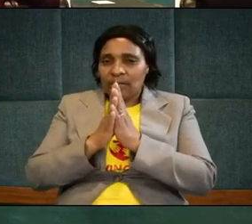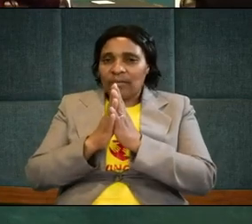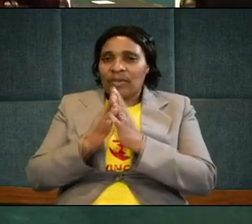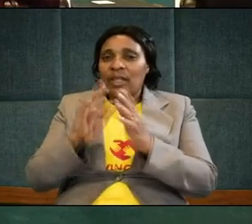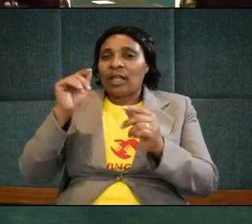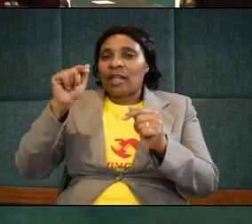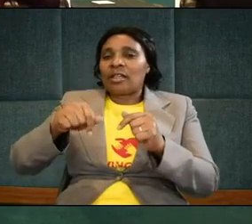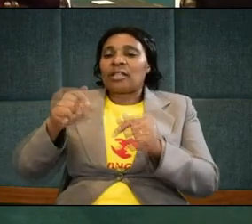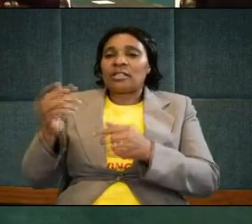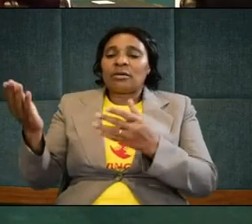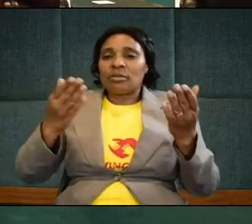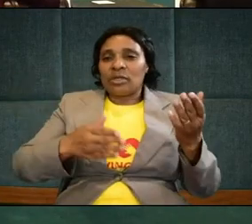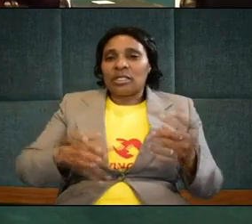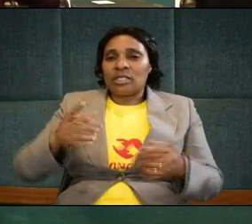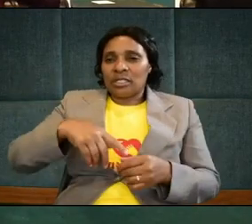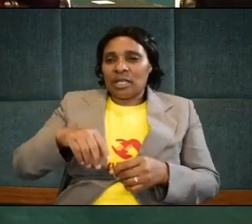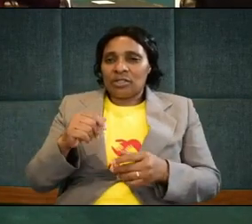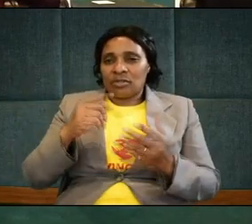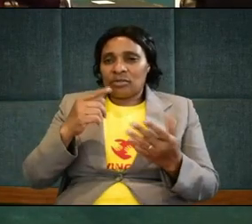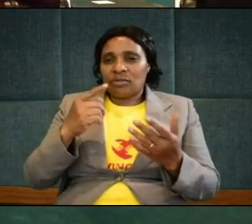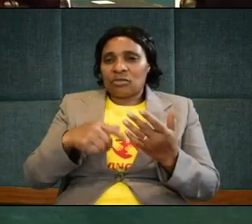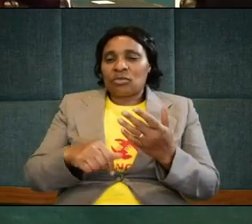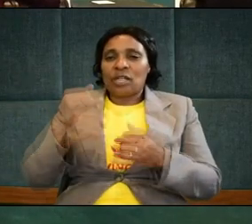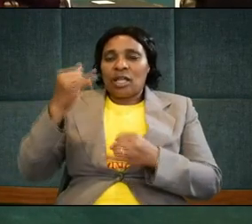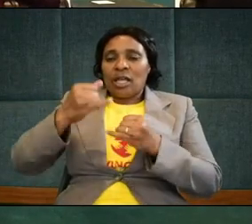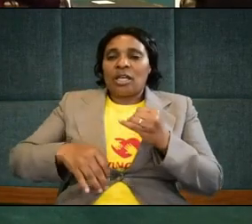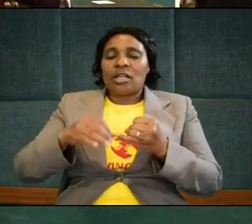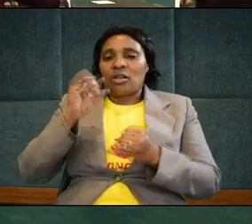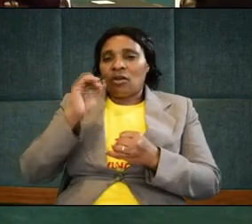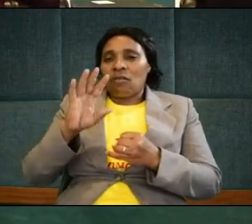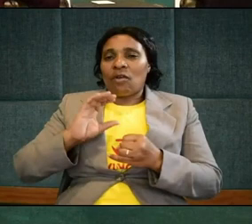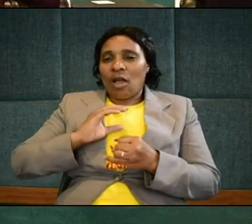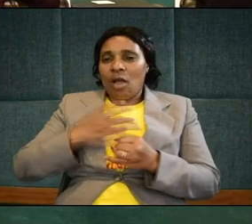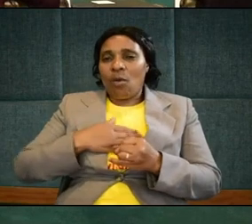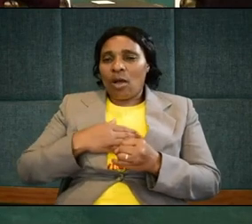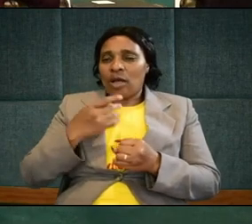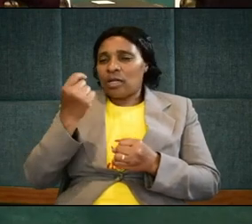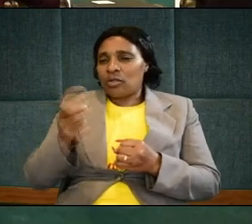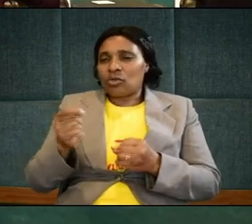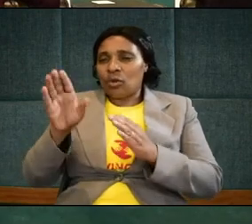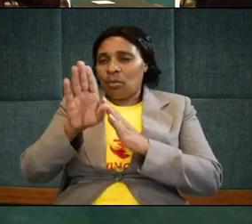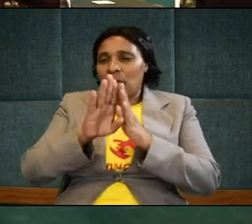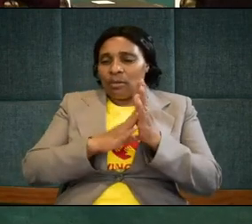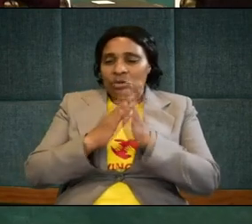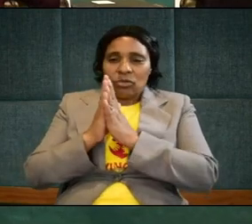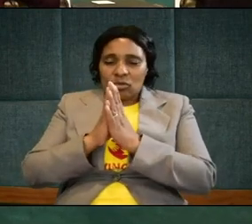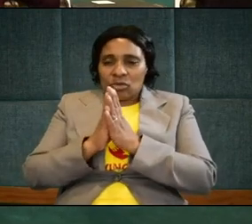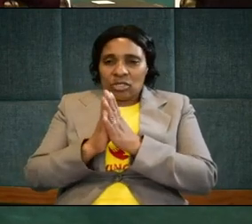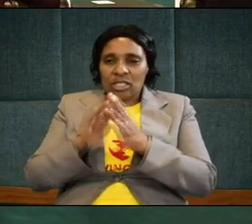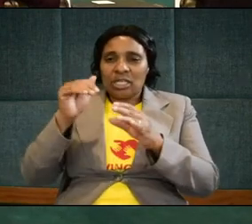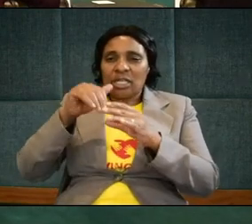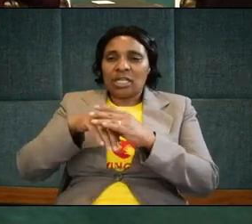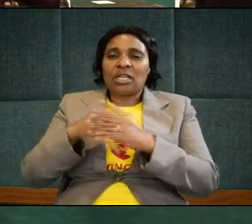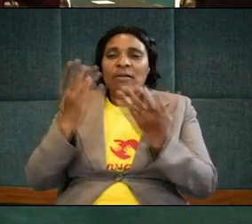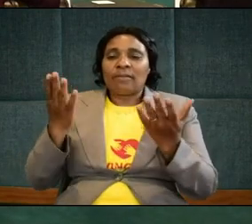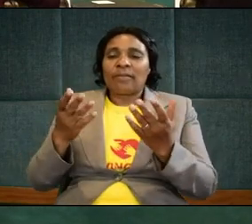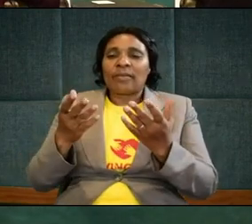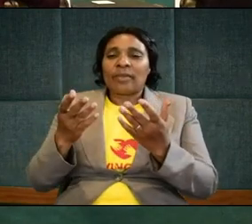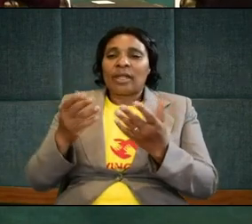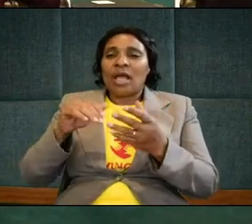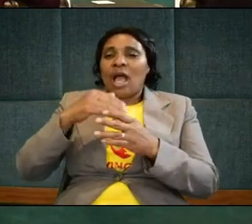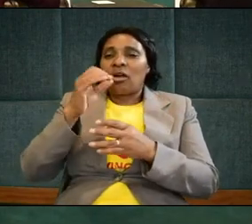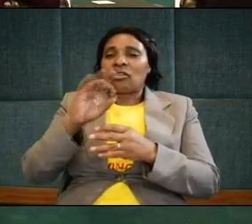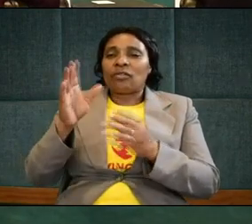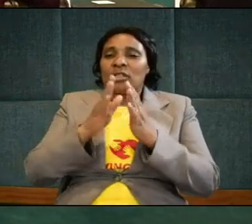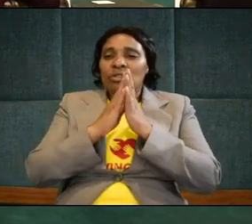Yeah, and this brings us to the end of our little Bible story in terms of into the story and out of the